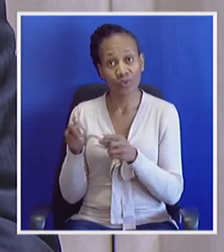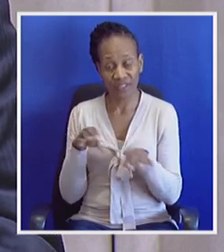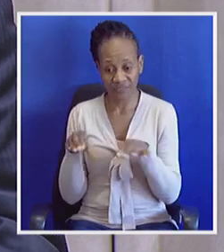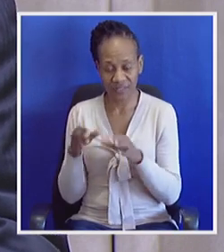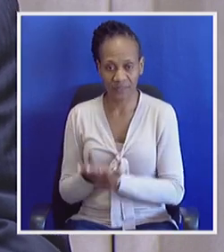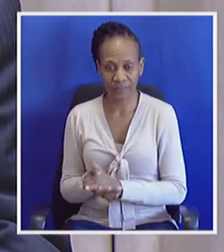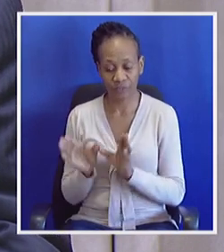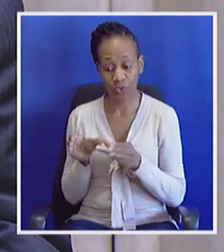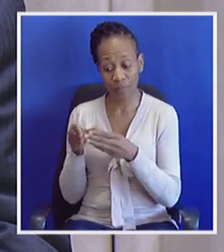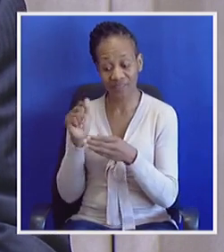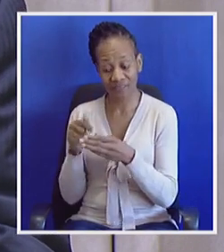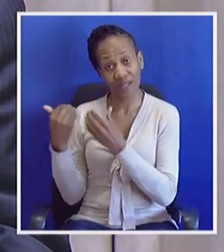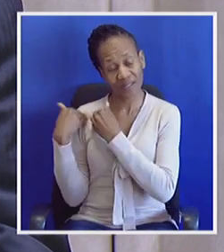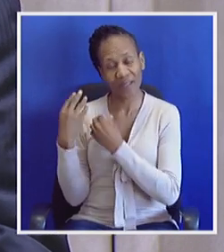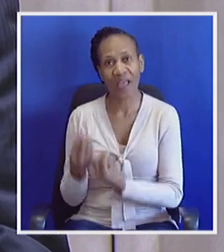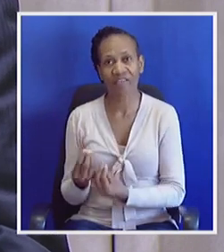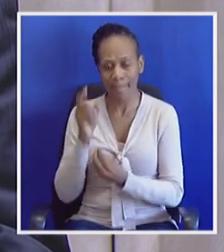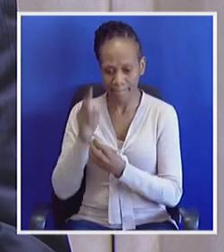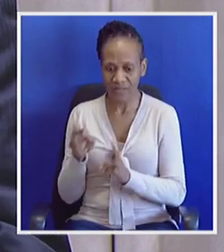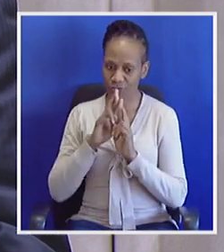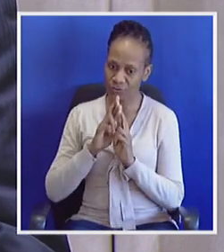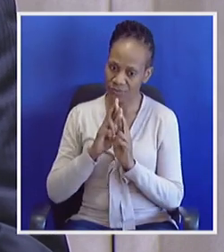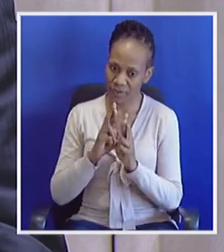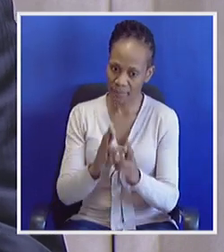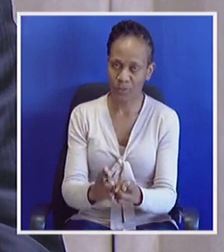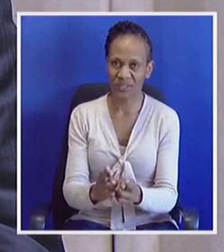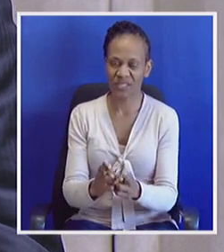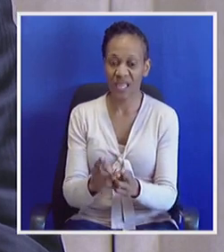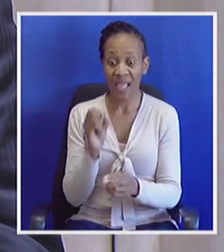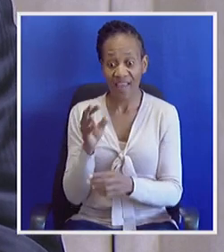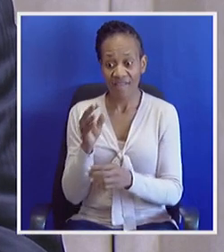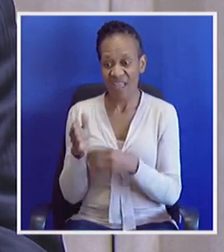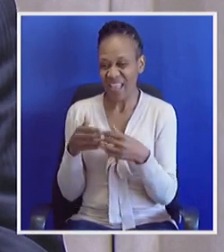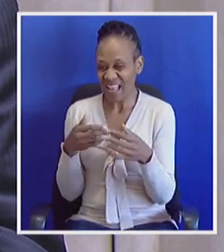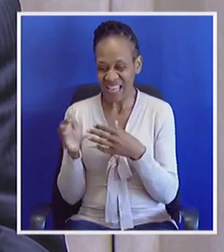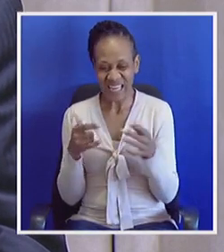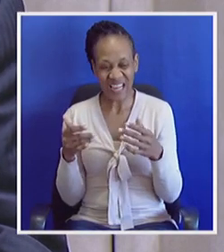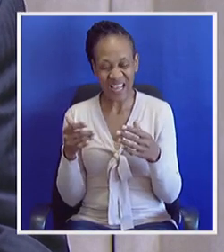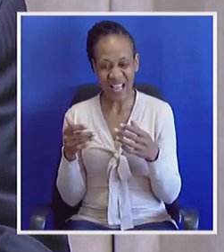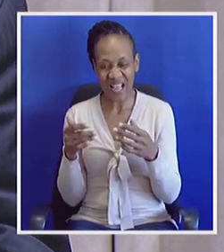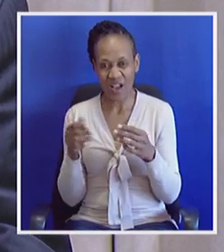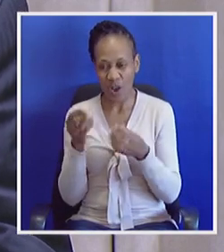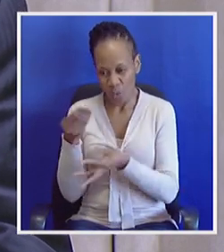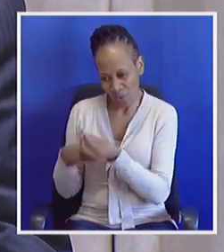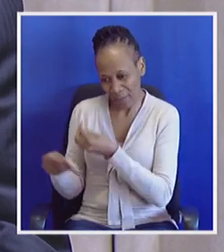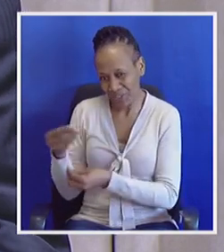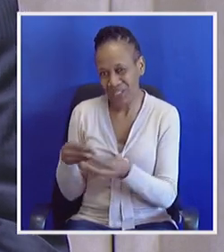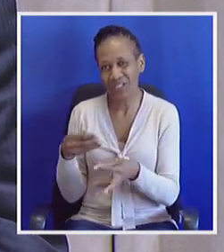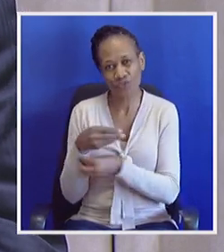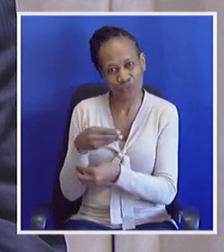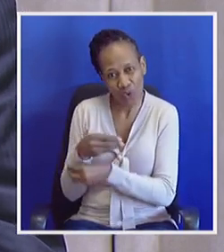committee has an obligation to report any form of malpractice and fraud